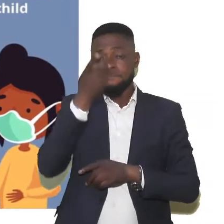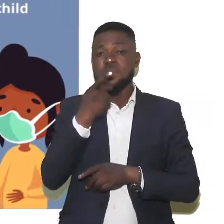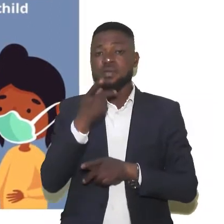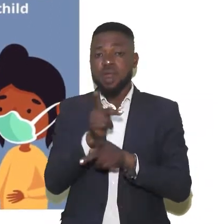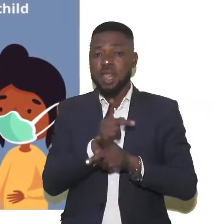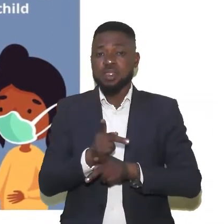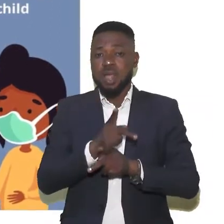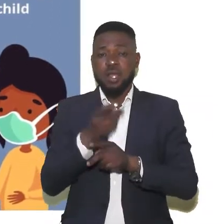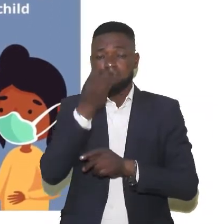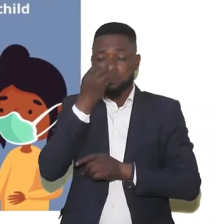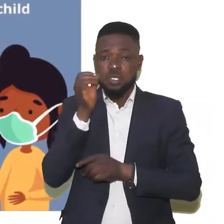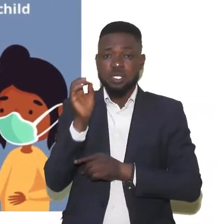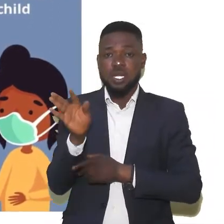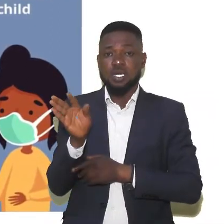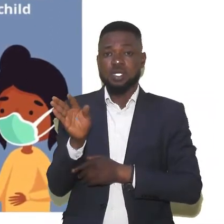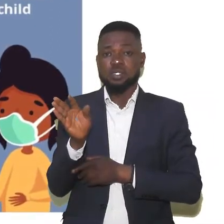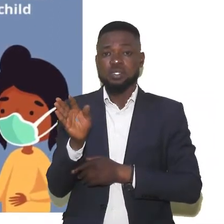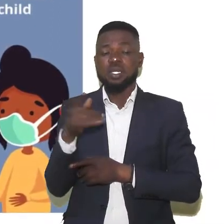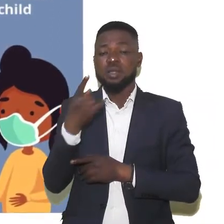parental neglect,